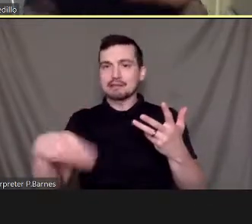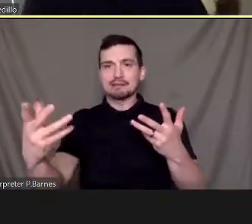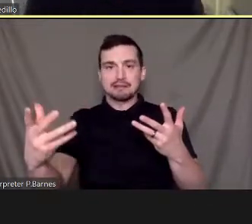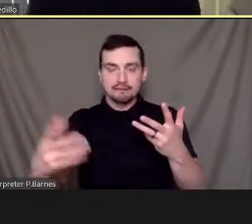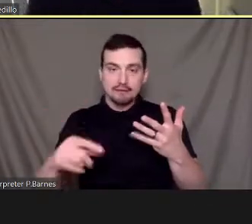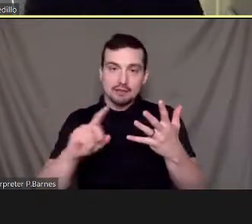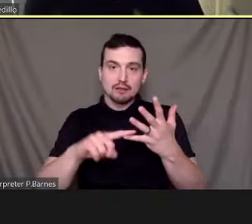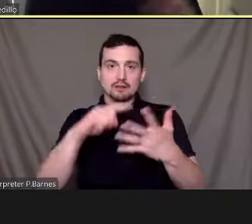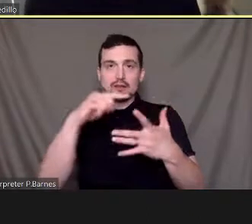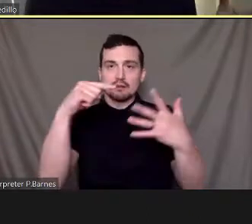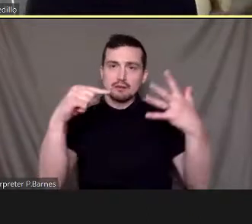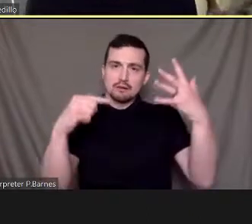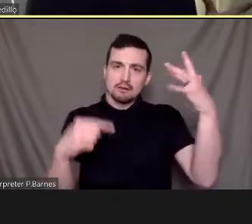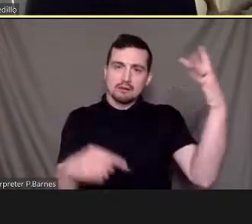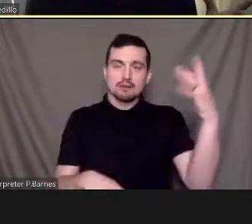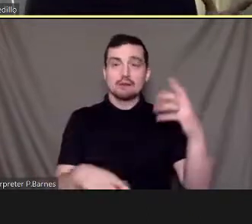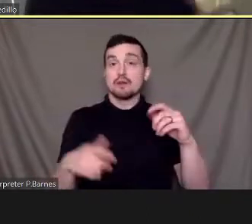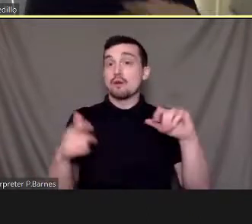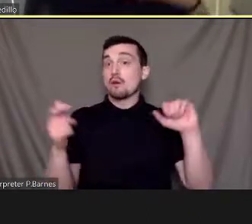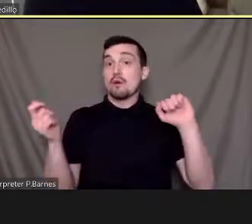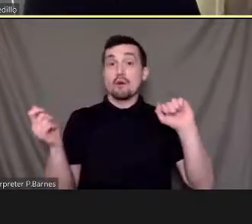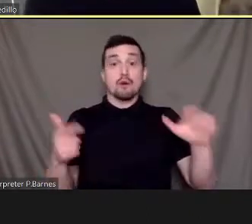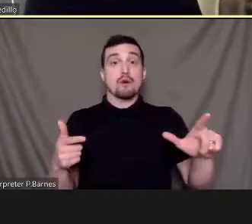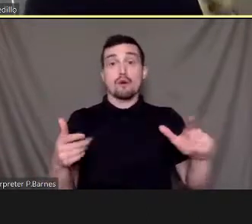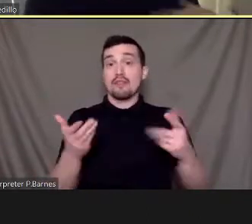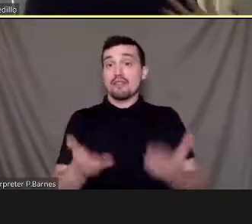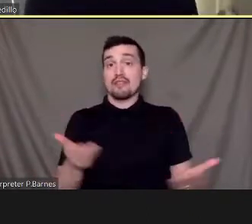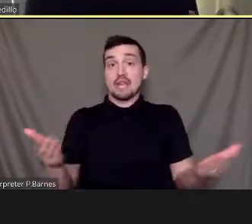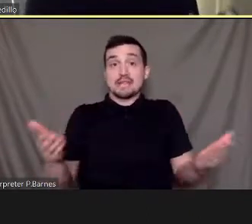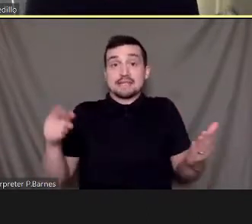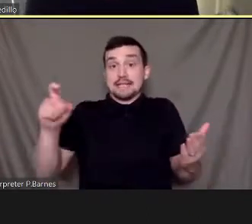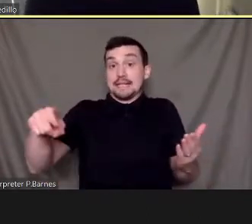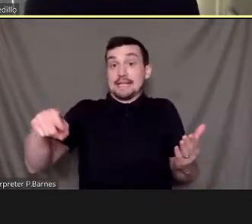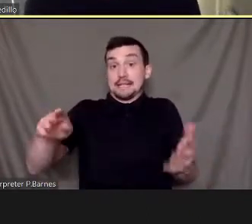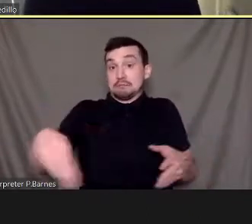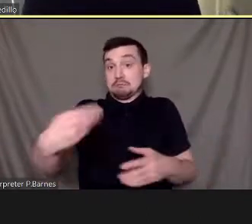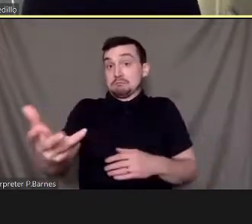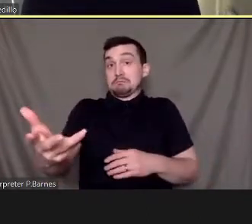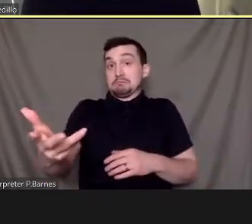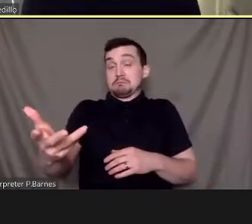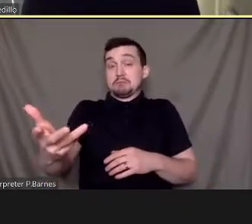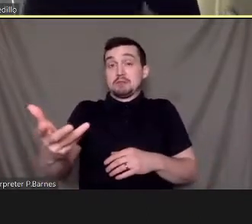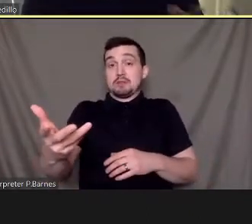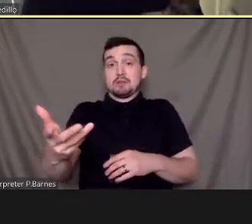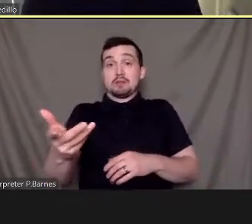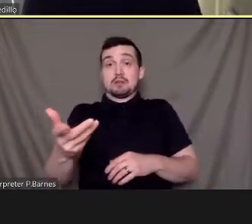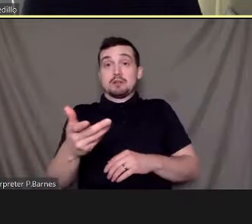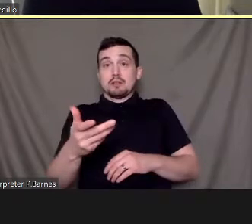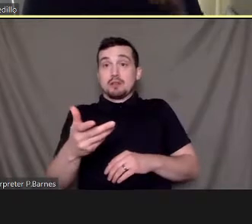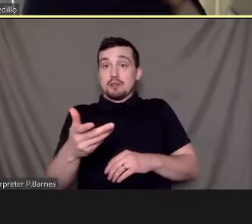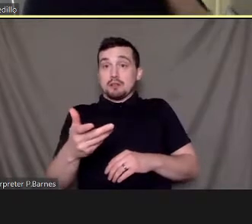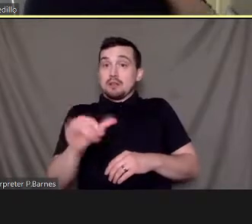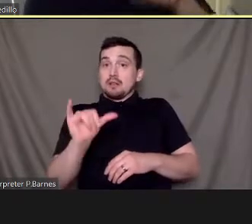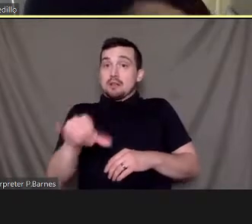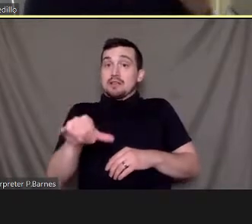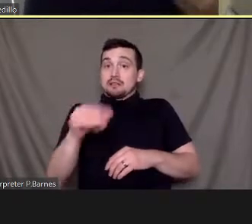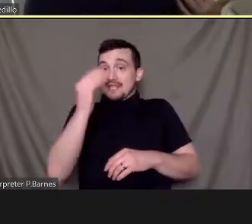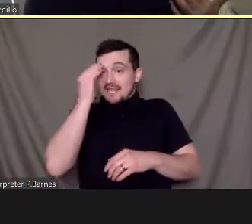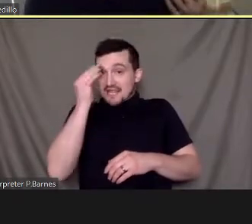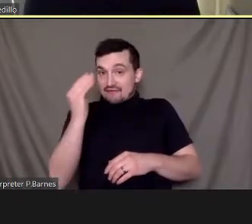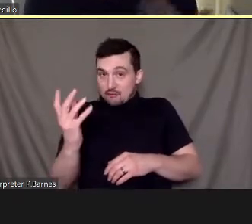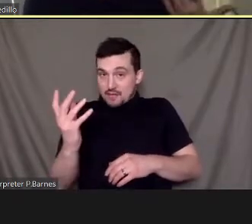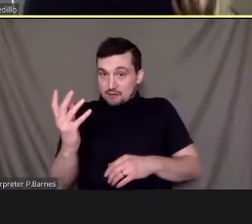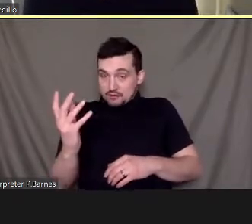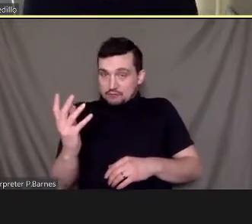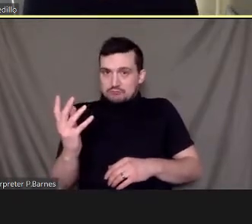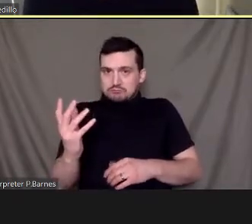all the instructions that we can give on an assignment, that's information. It doesn't mean that